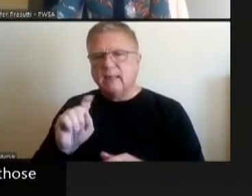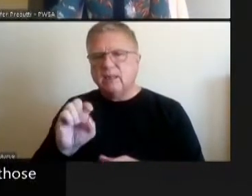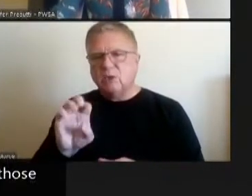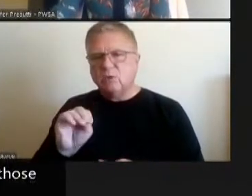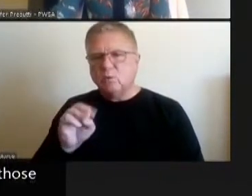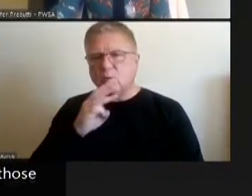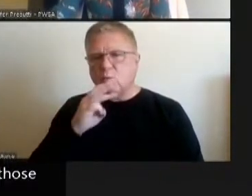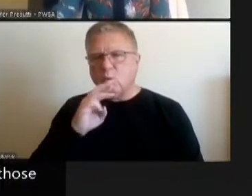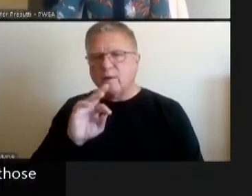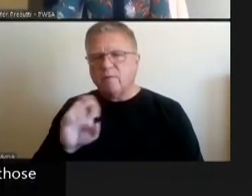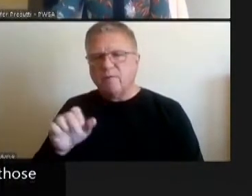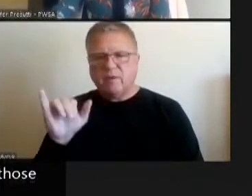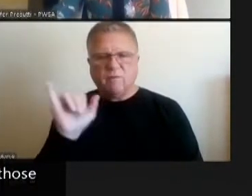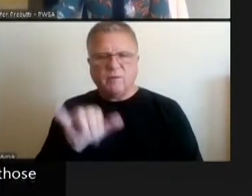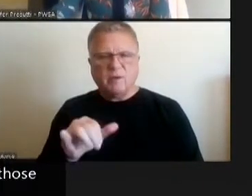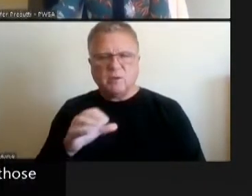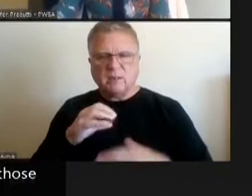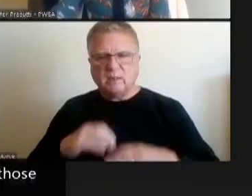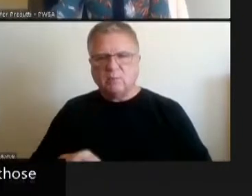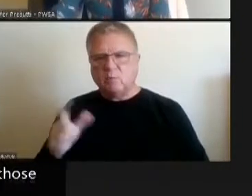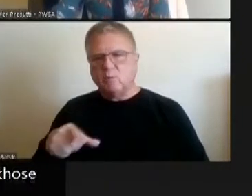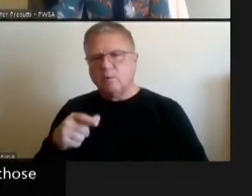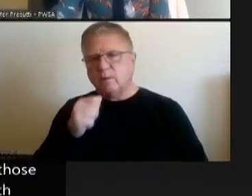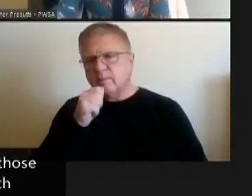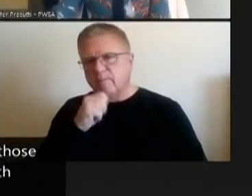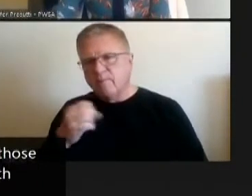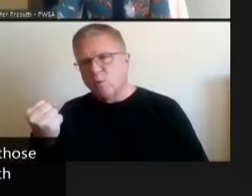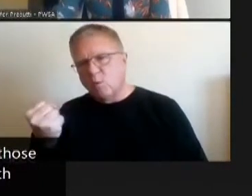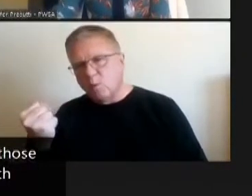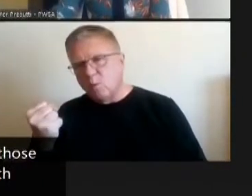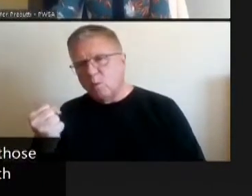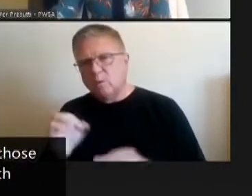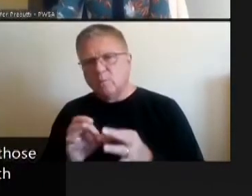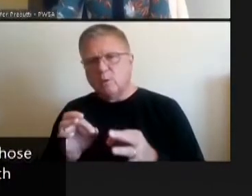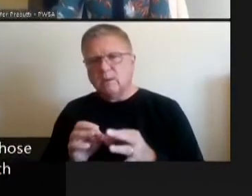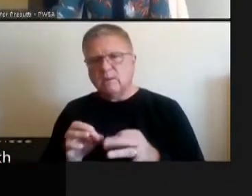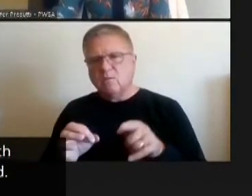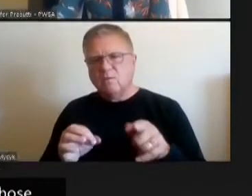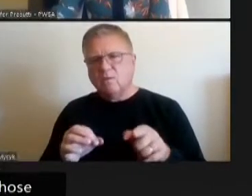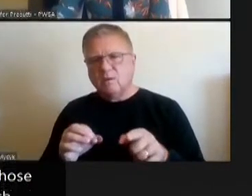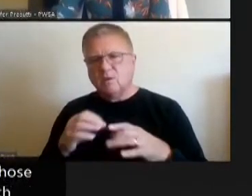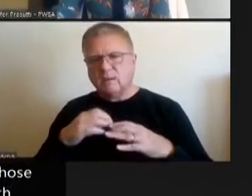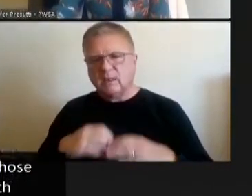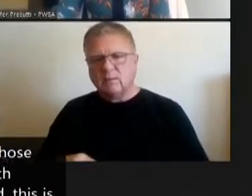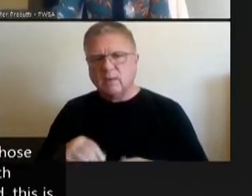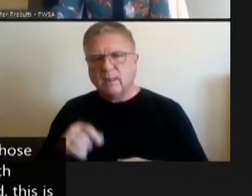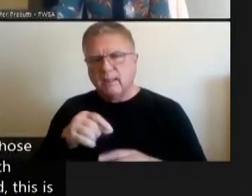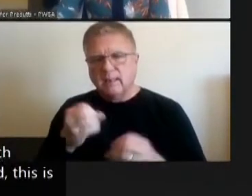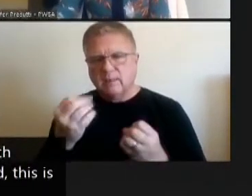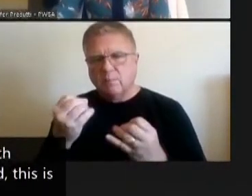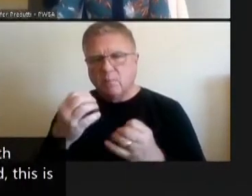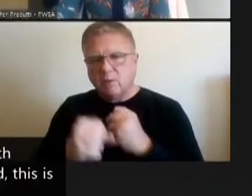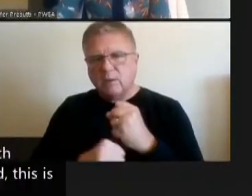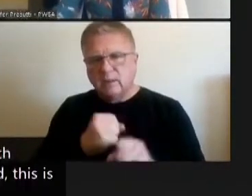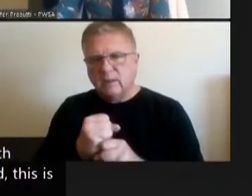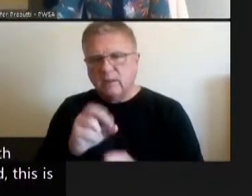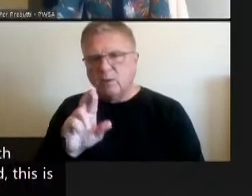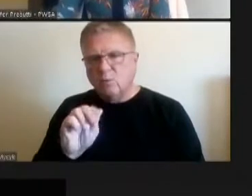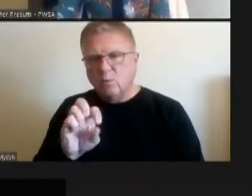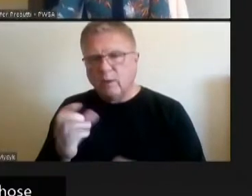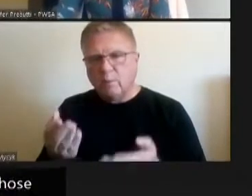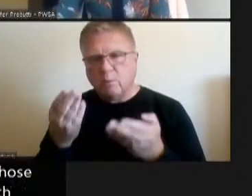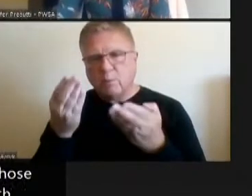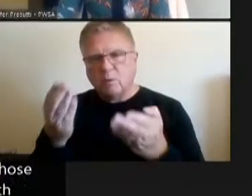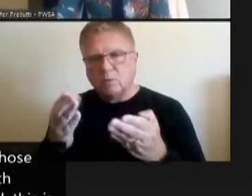So we really want to hold the line with those bill discount customers. As I mentioned, this is a multi-year rate proposal. The